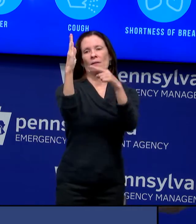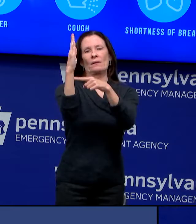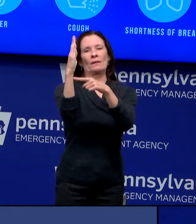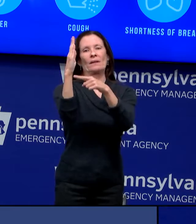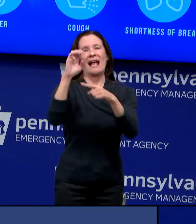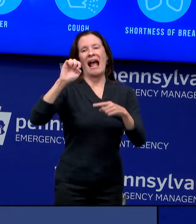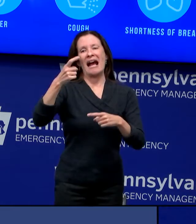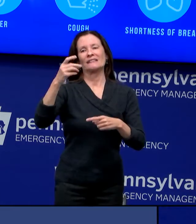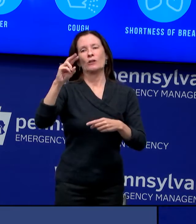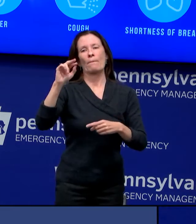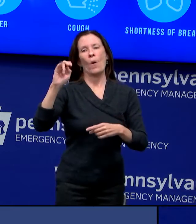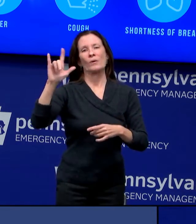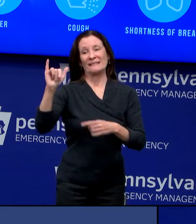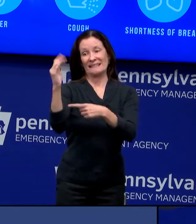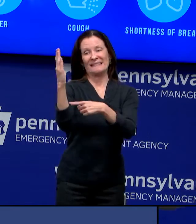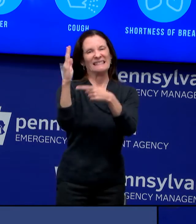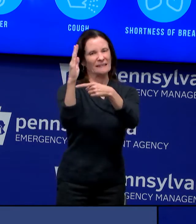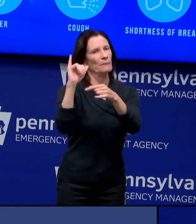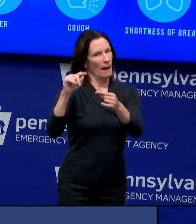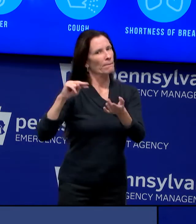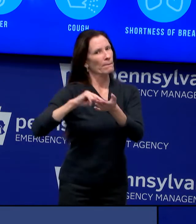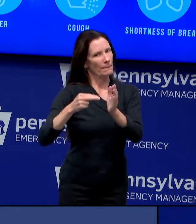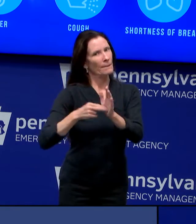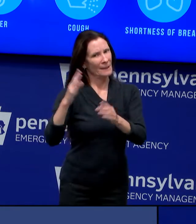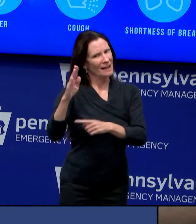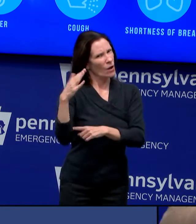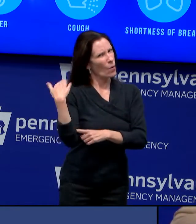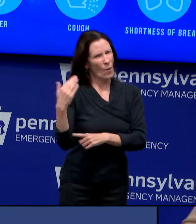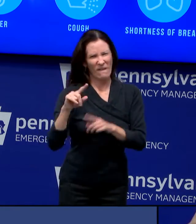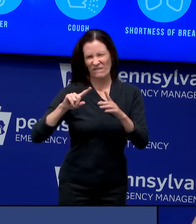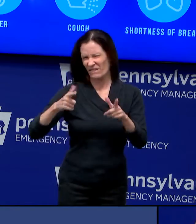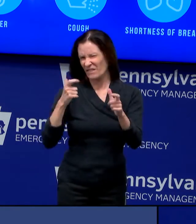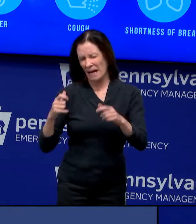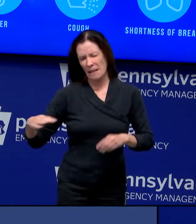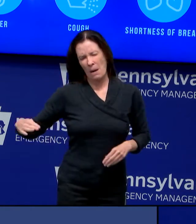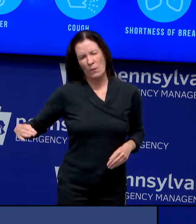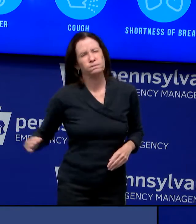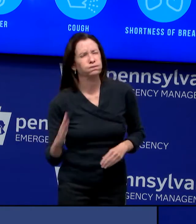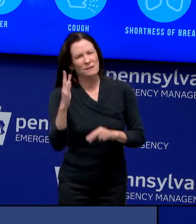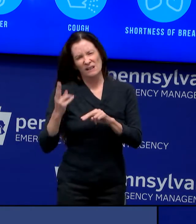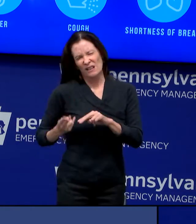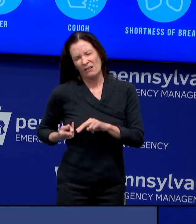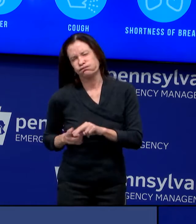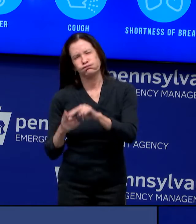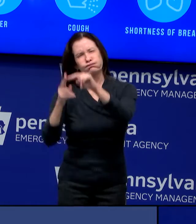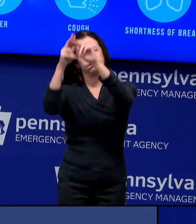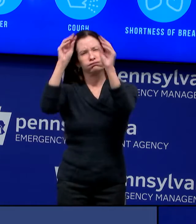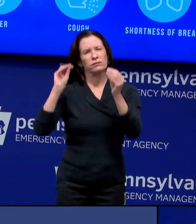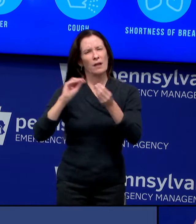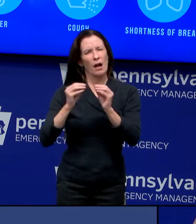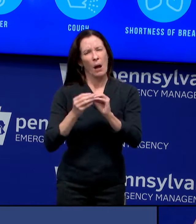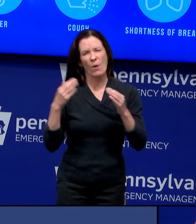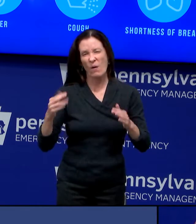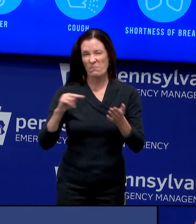that would be going up at that straight line rate and could have overwhelmed our healthcare system. And in fact, some of the